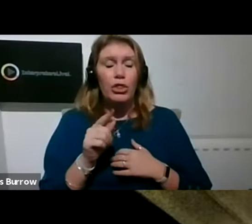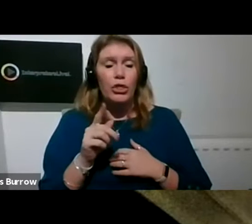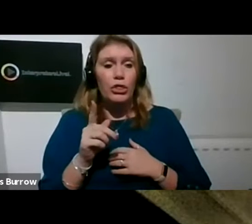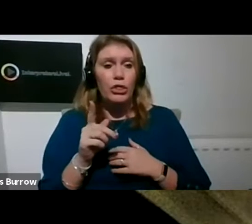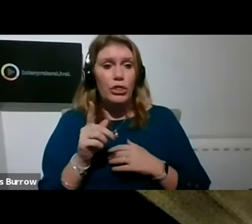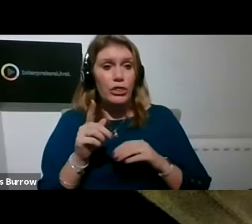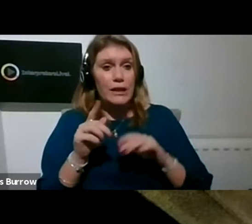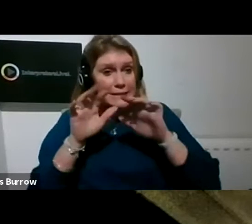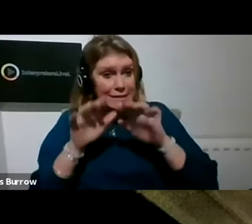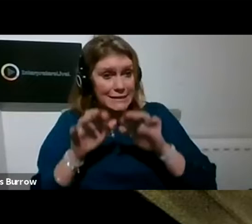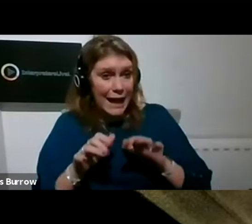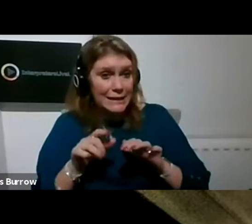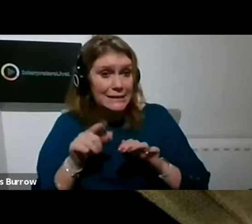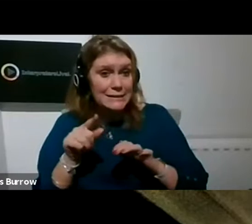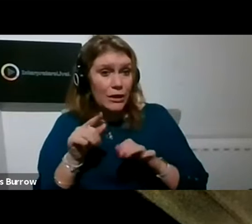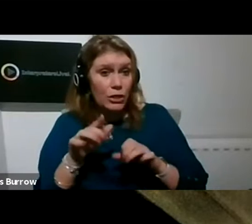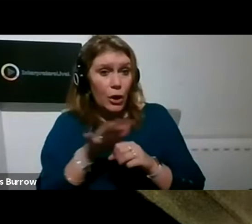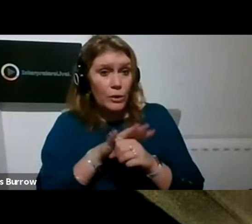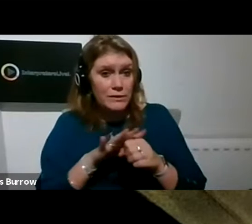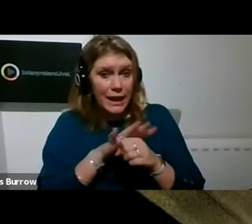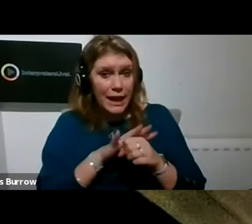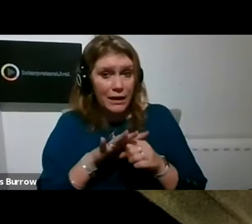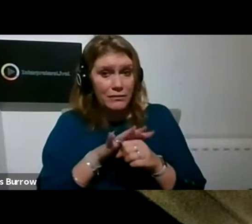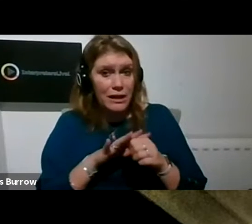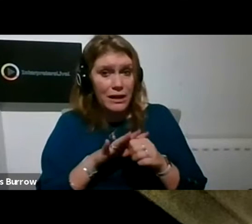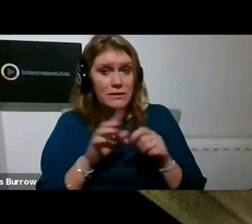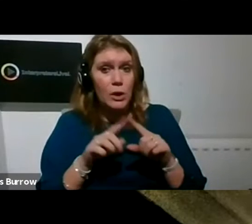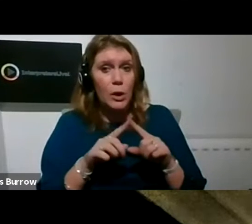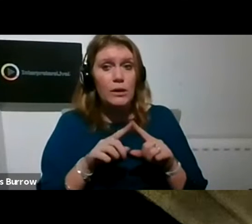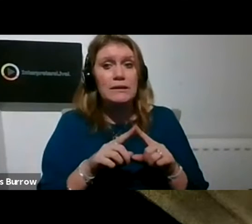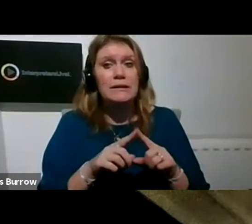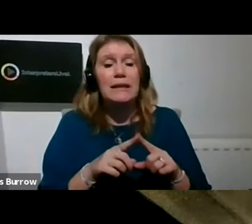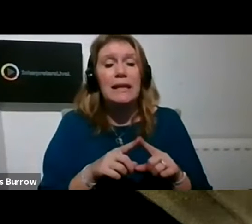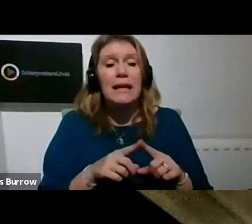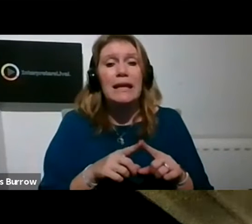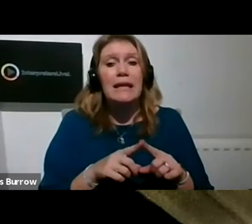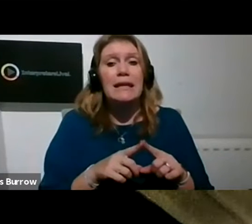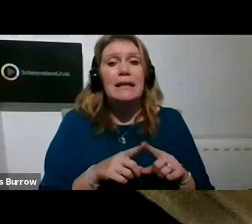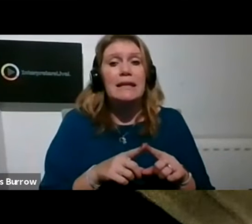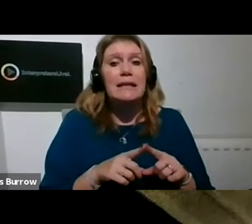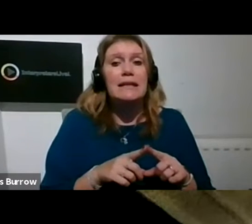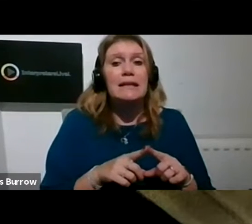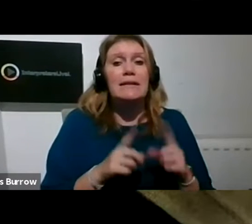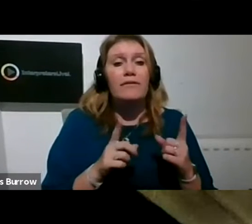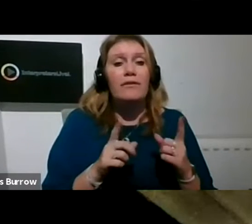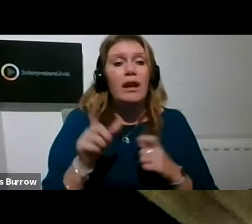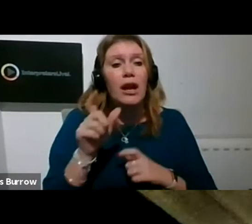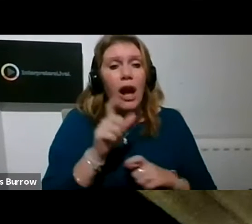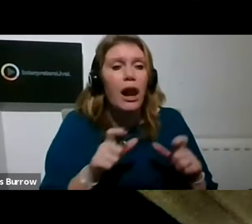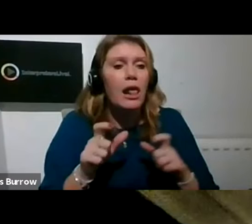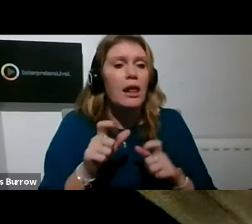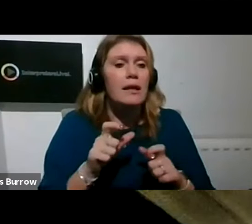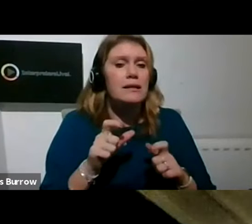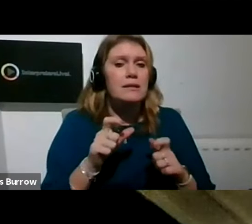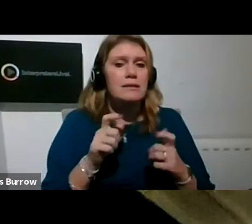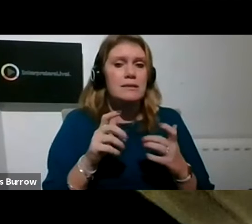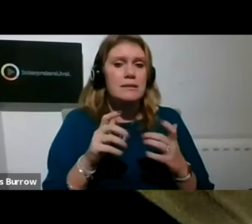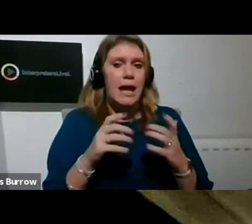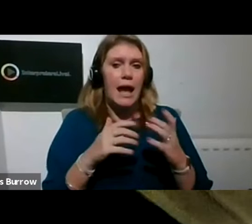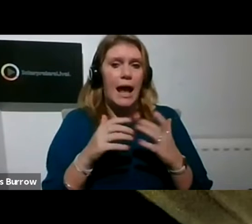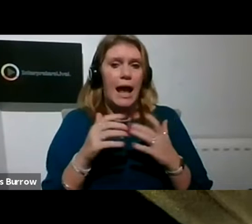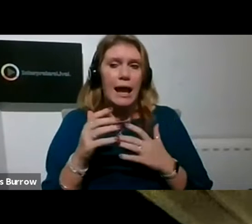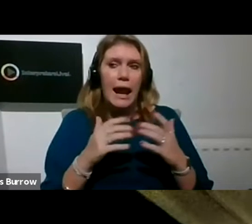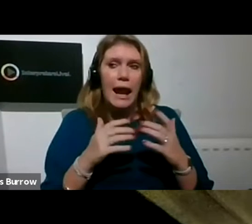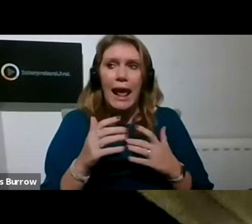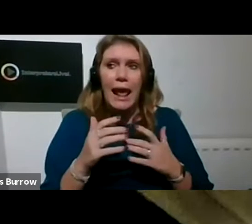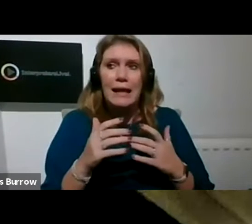appears on various kind of uh, colors and layers of what looks like